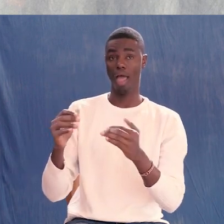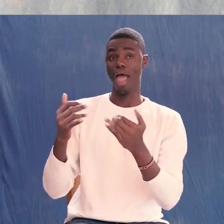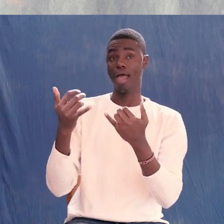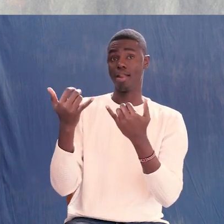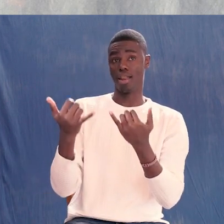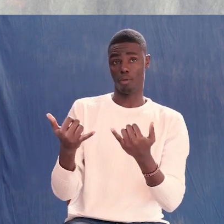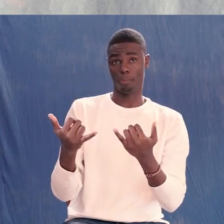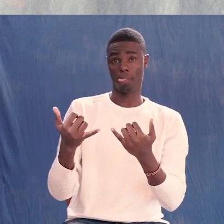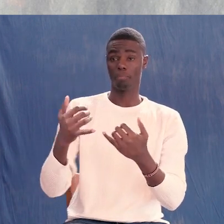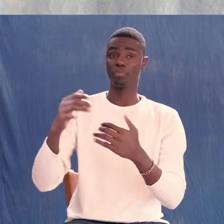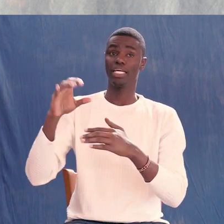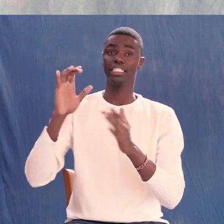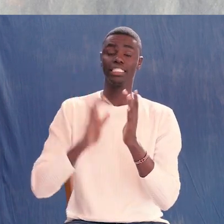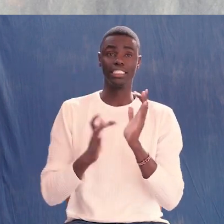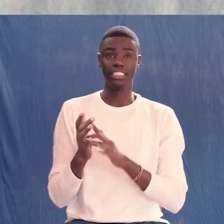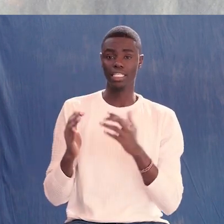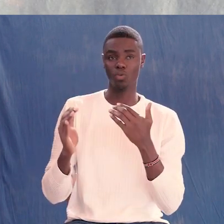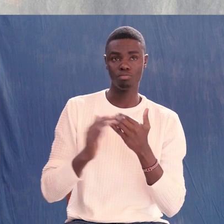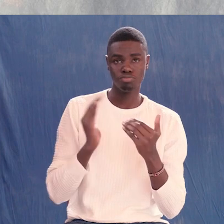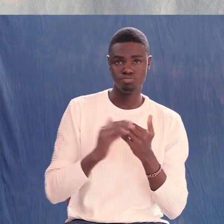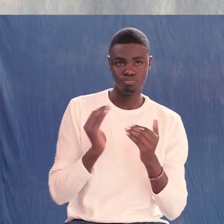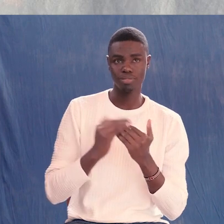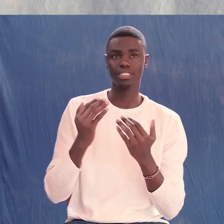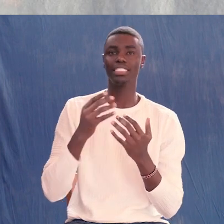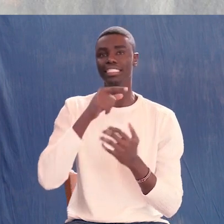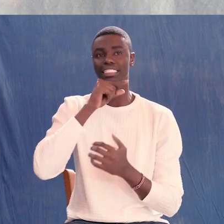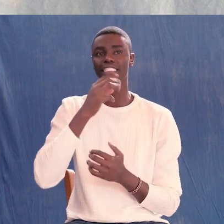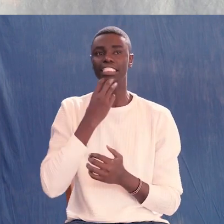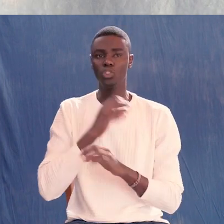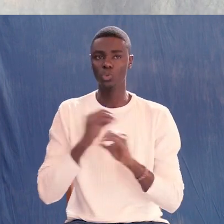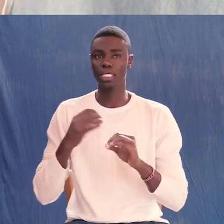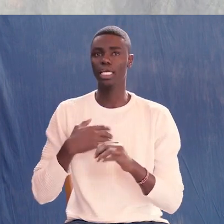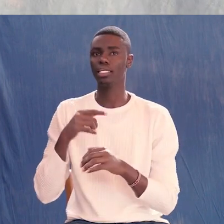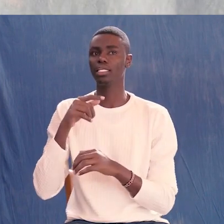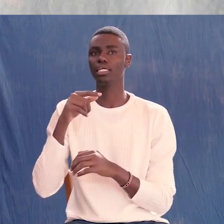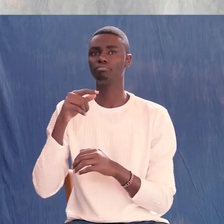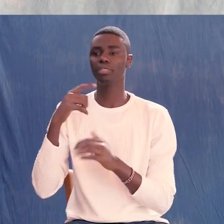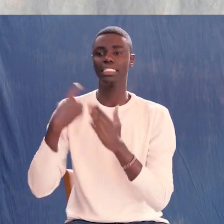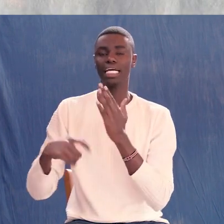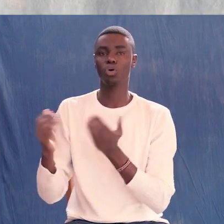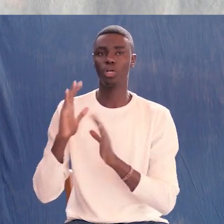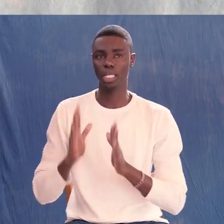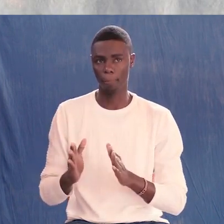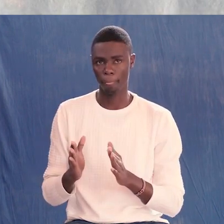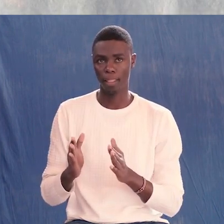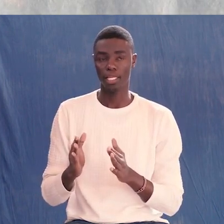how Jesus used to treat Gentiles and tax collectors. He was known as a friend of sinners and tax collectors. That's not what he's talking about here.